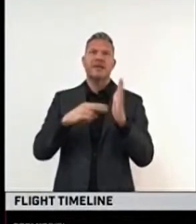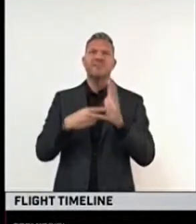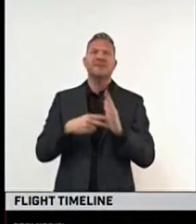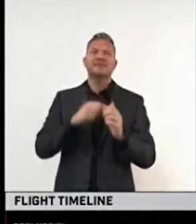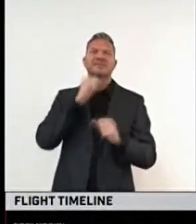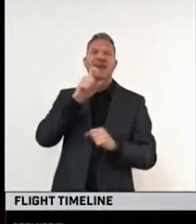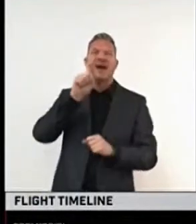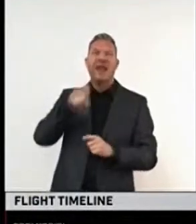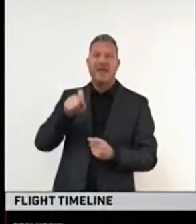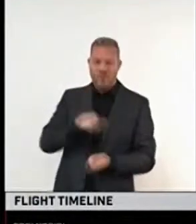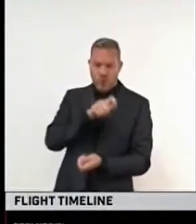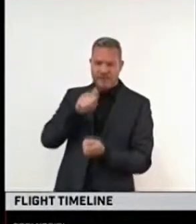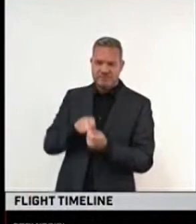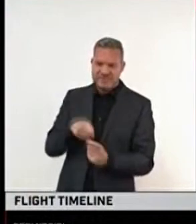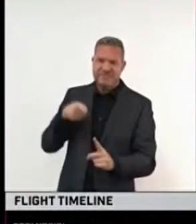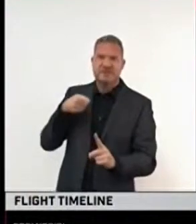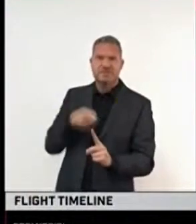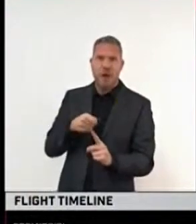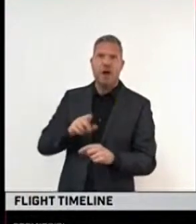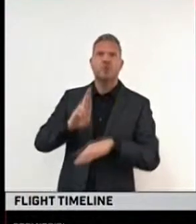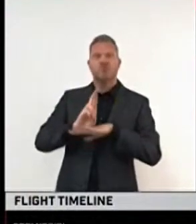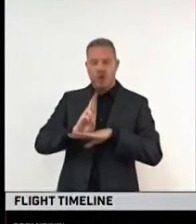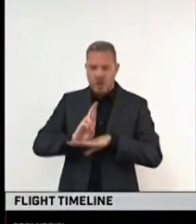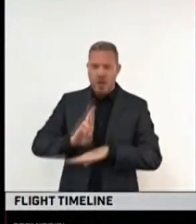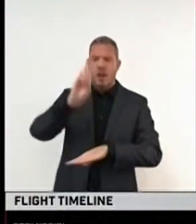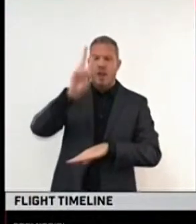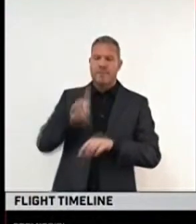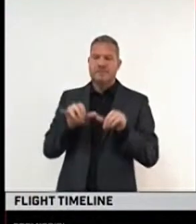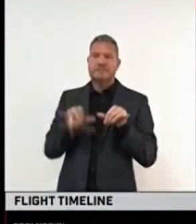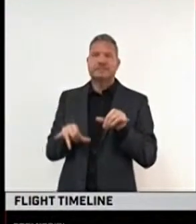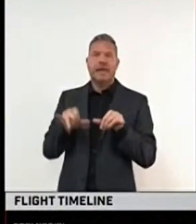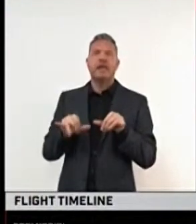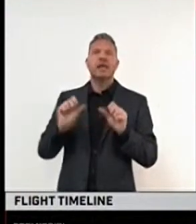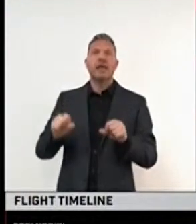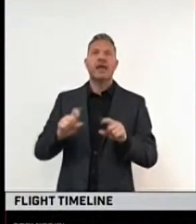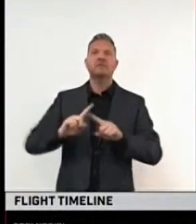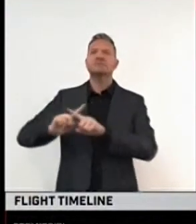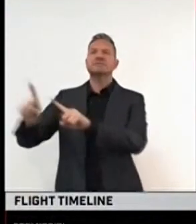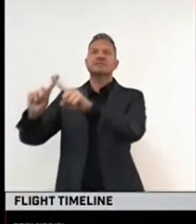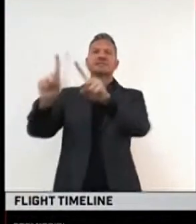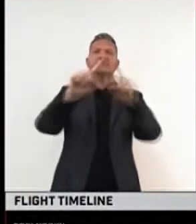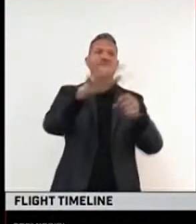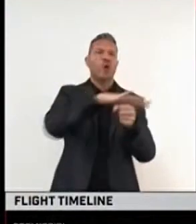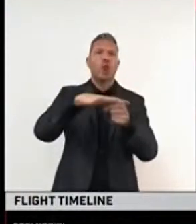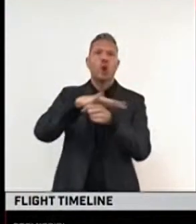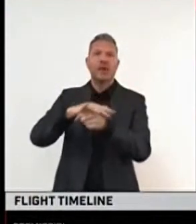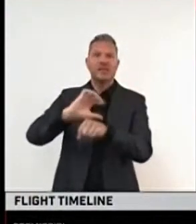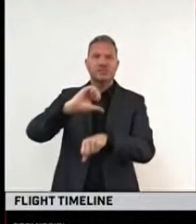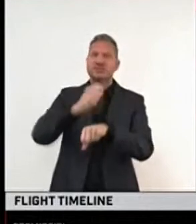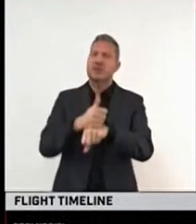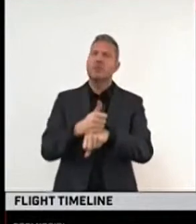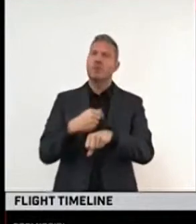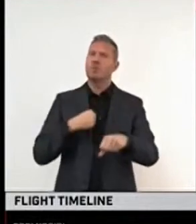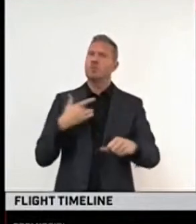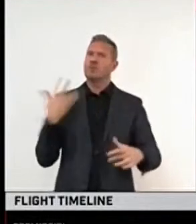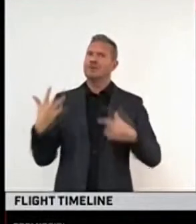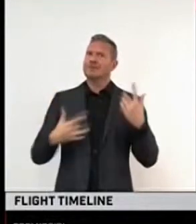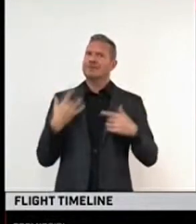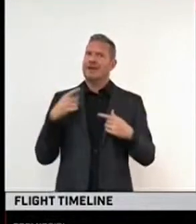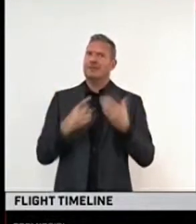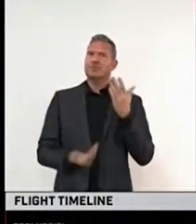point and the challenges that can come with that. So I think we're excited about seeing where this technology goes and the opportunity